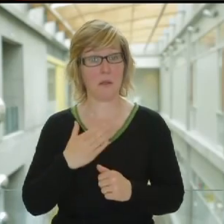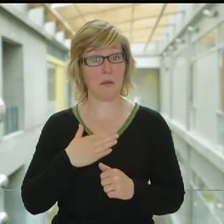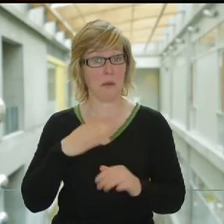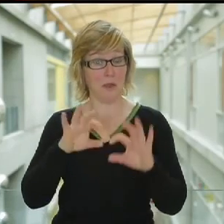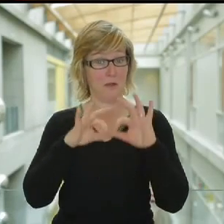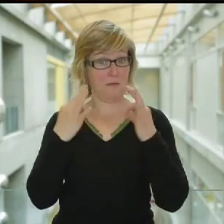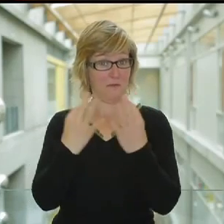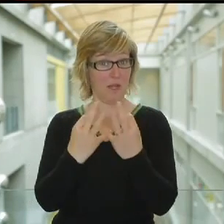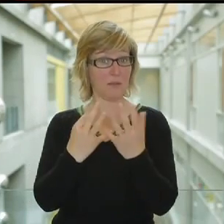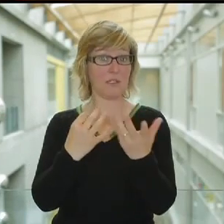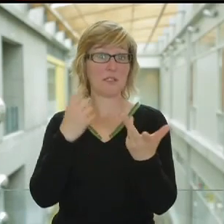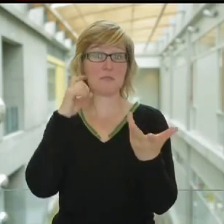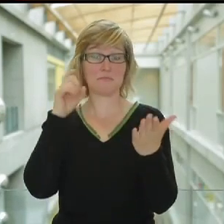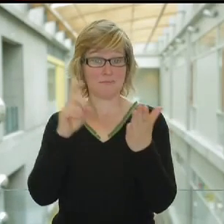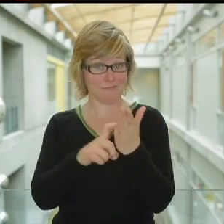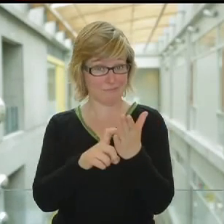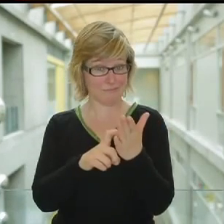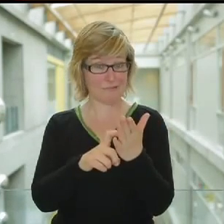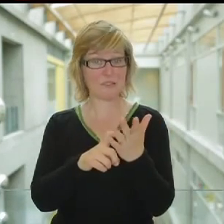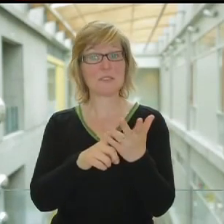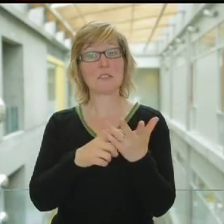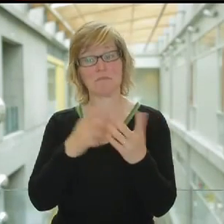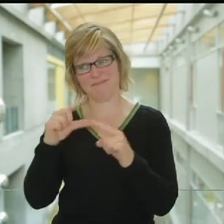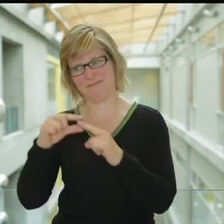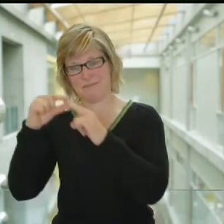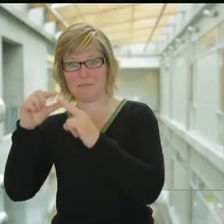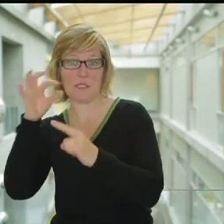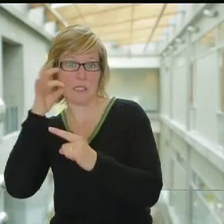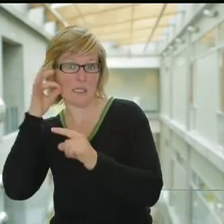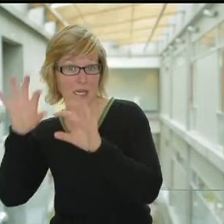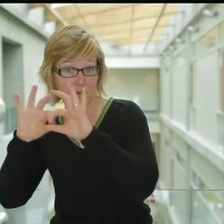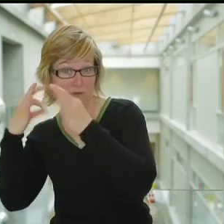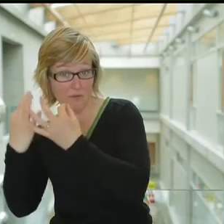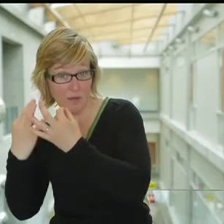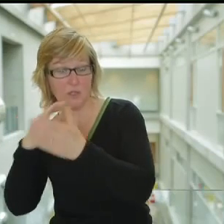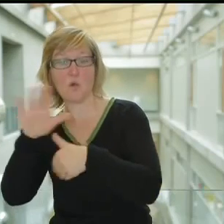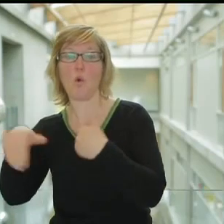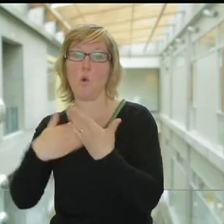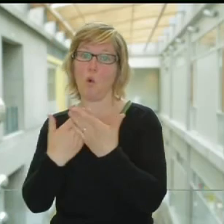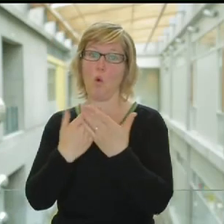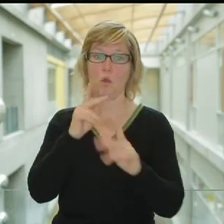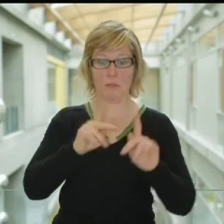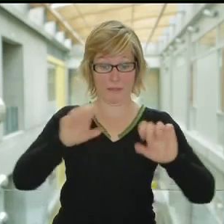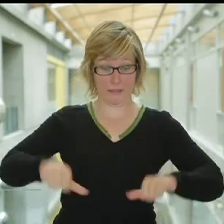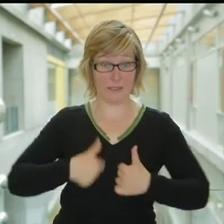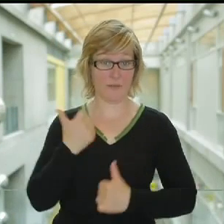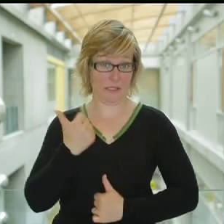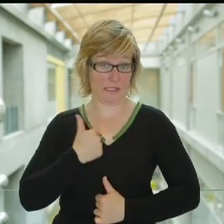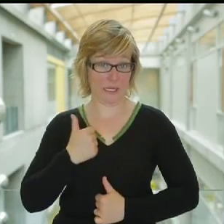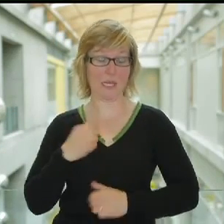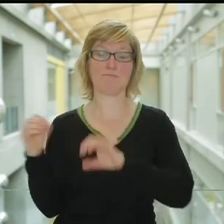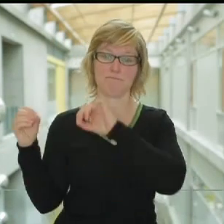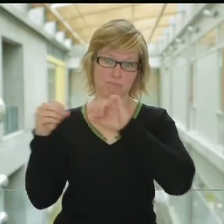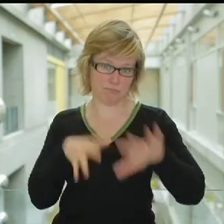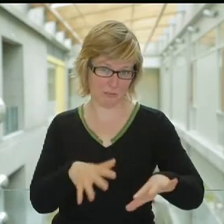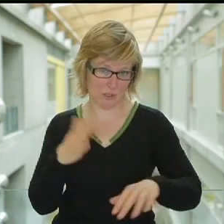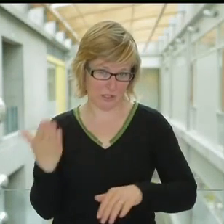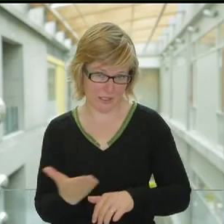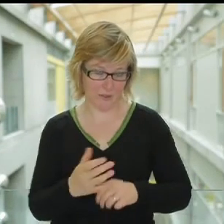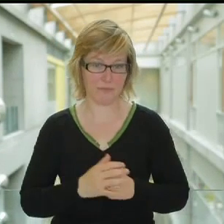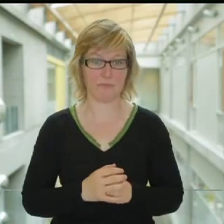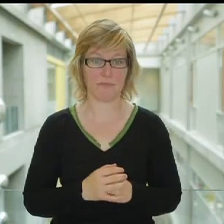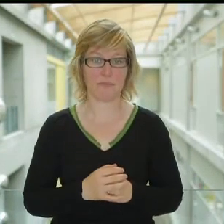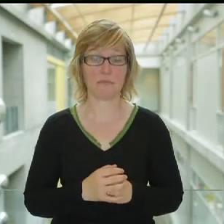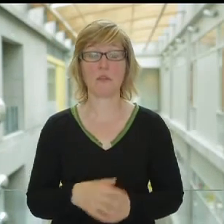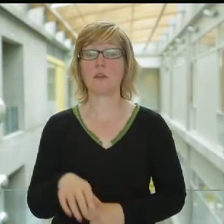Nation communities, we've all have immigrant roots. So Rita is studying at what's called our upper intermediate